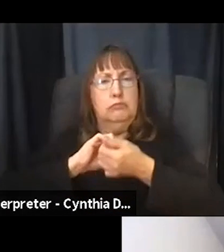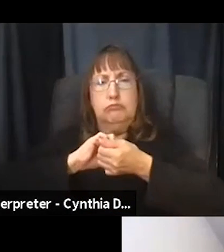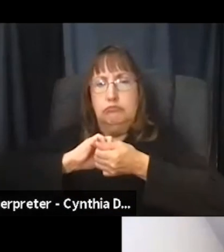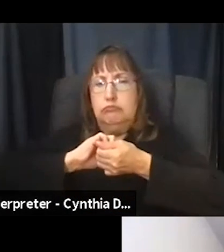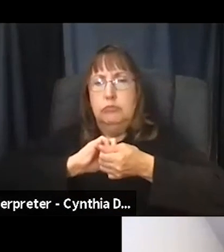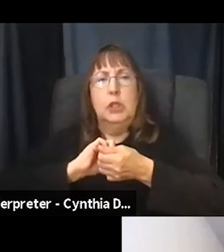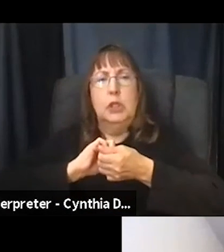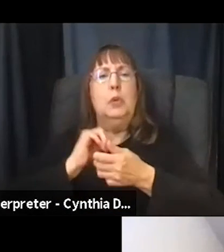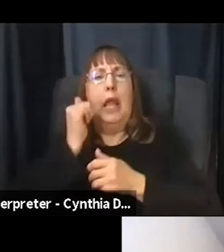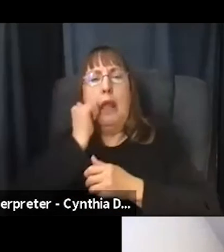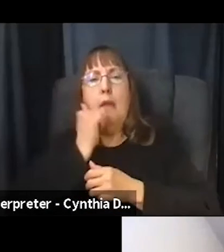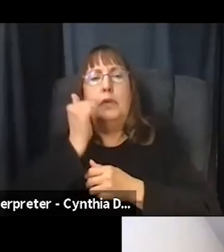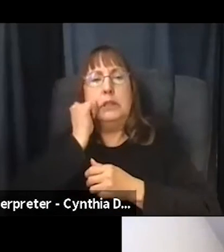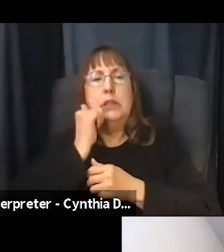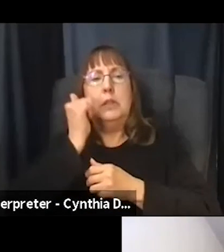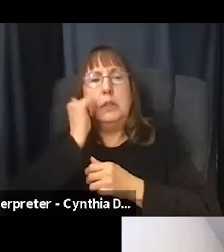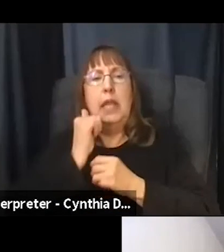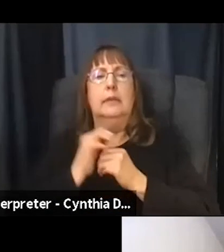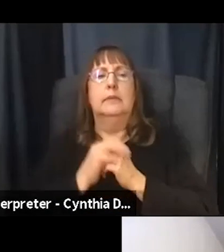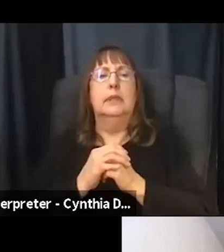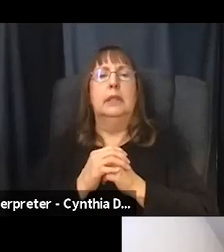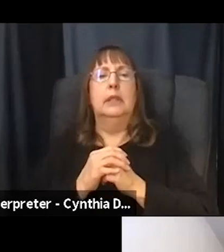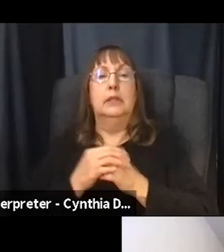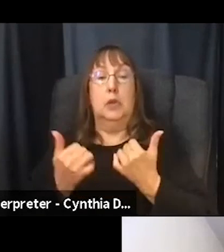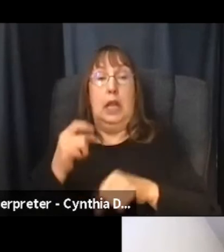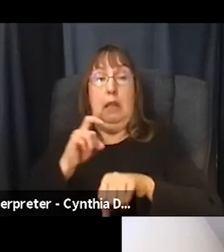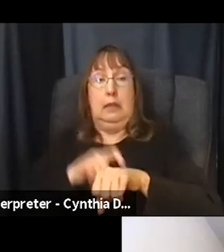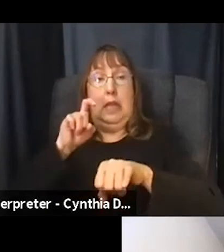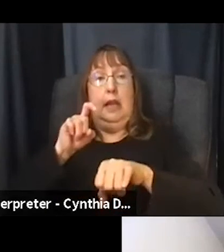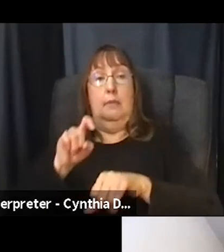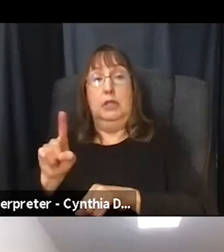day. It's now 1:30.